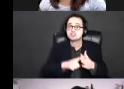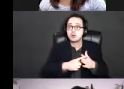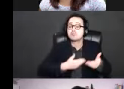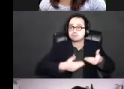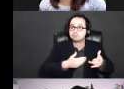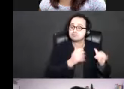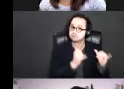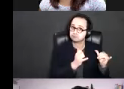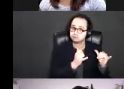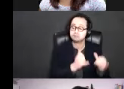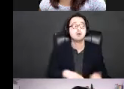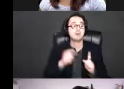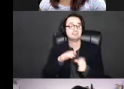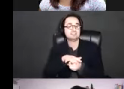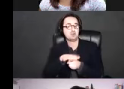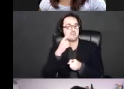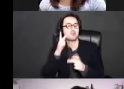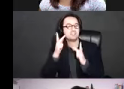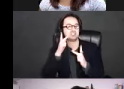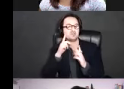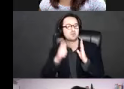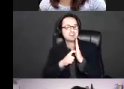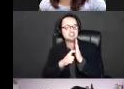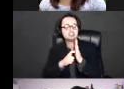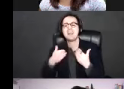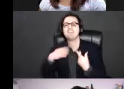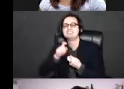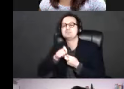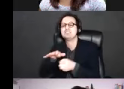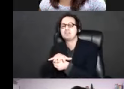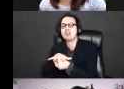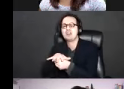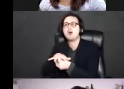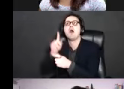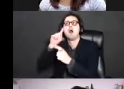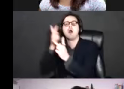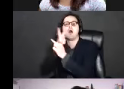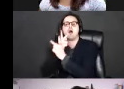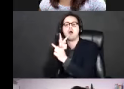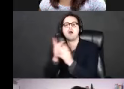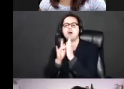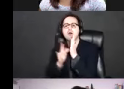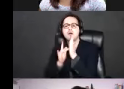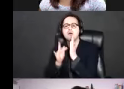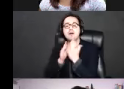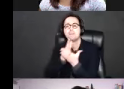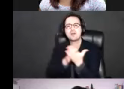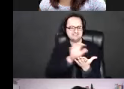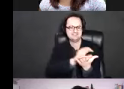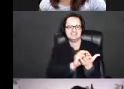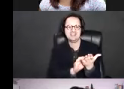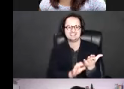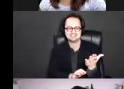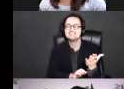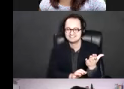circuit that's involved in visual recognition, a specific region starts computing properties of the text, a specific region that